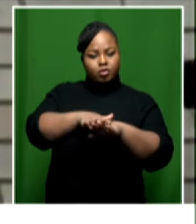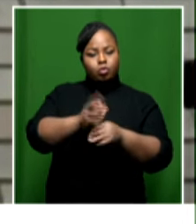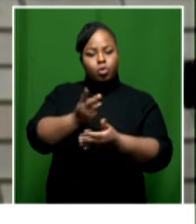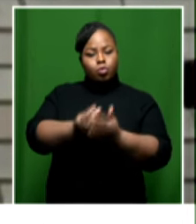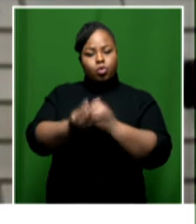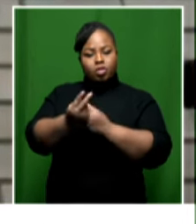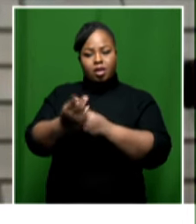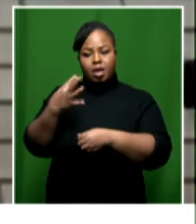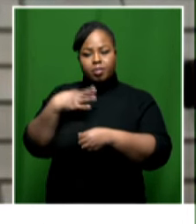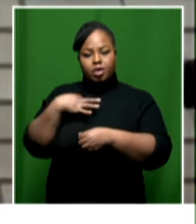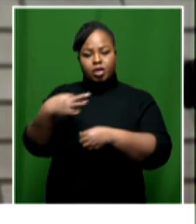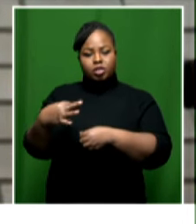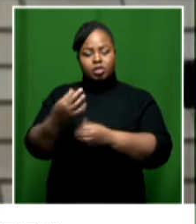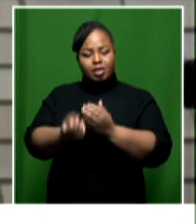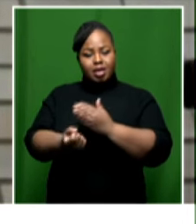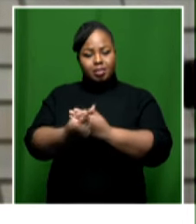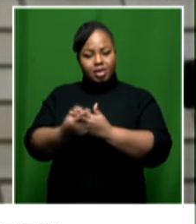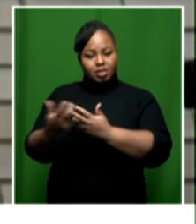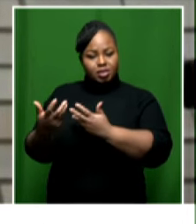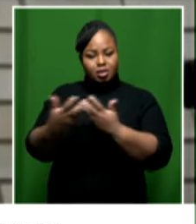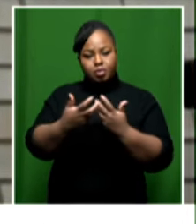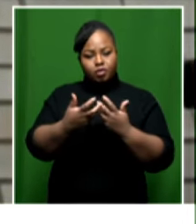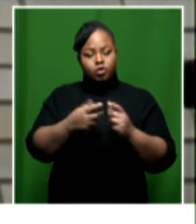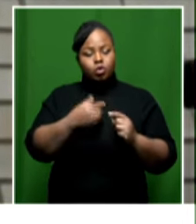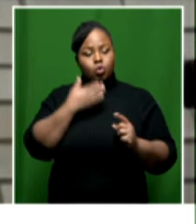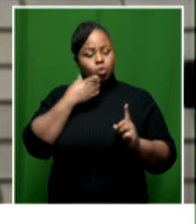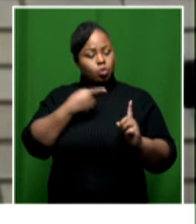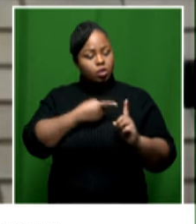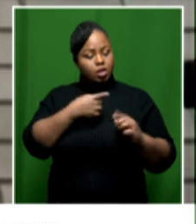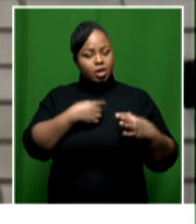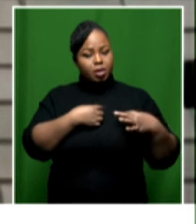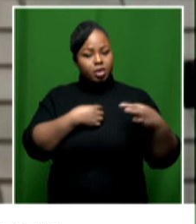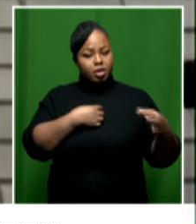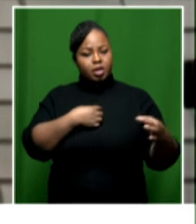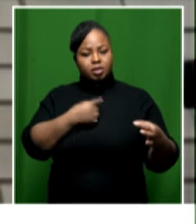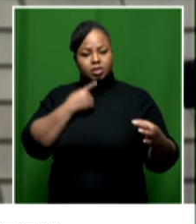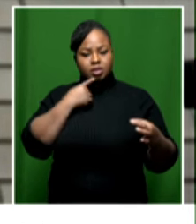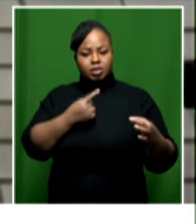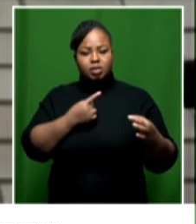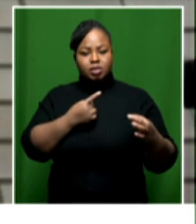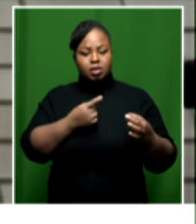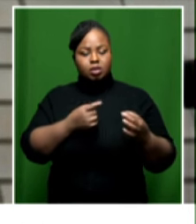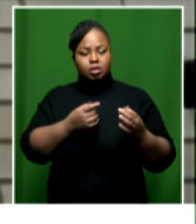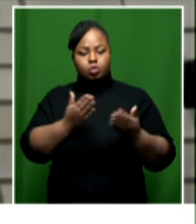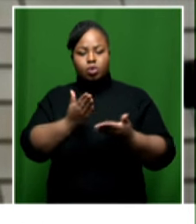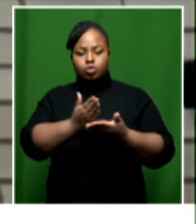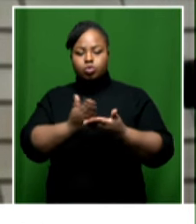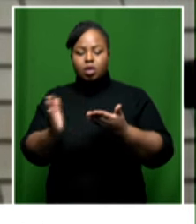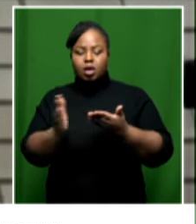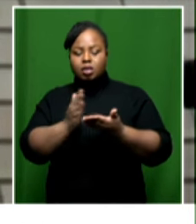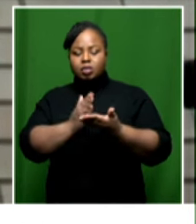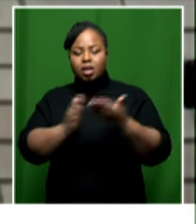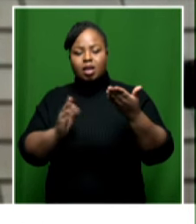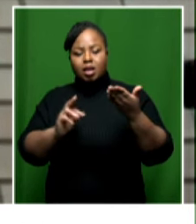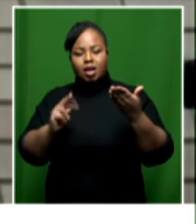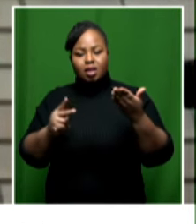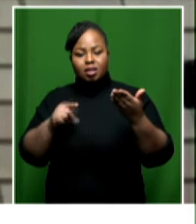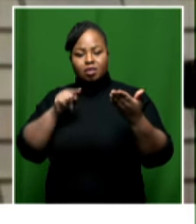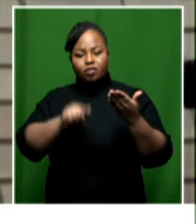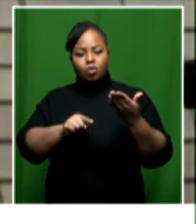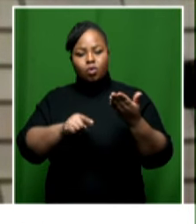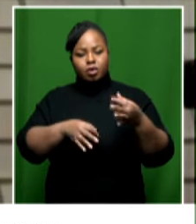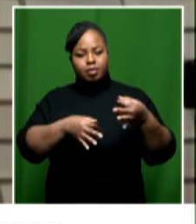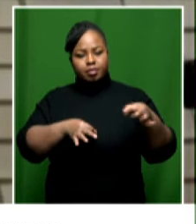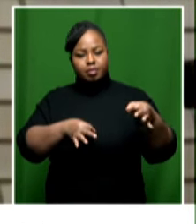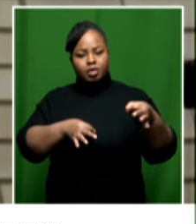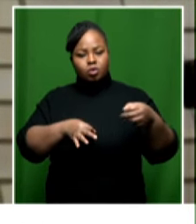manner related to the application by the applicant to strike out parts of the unsealing papers of the